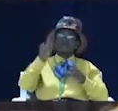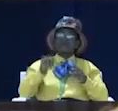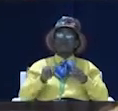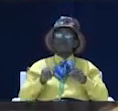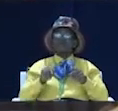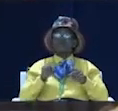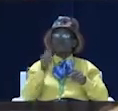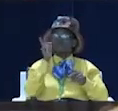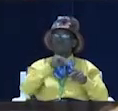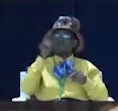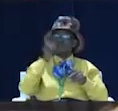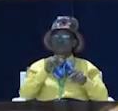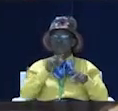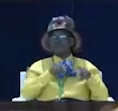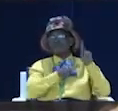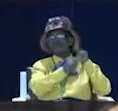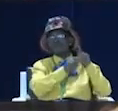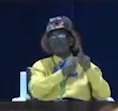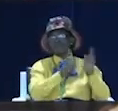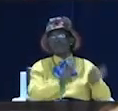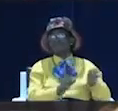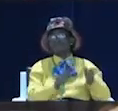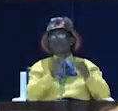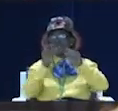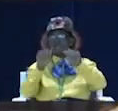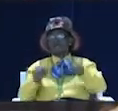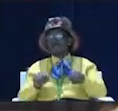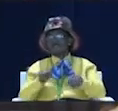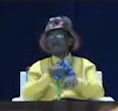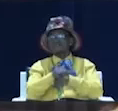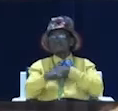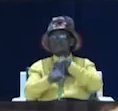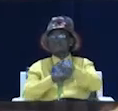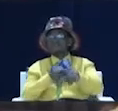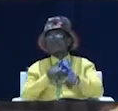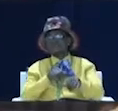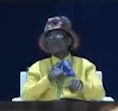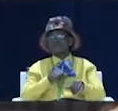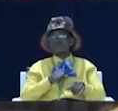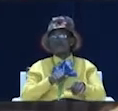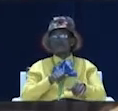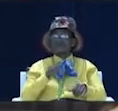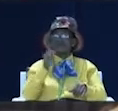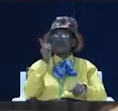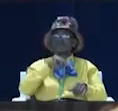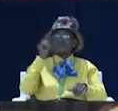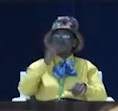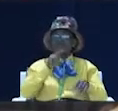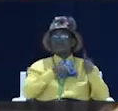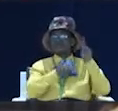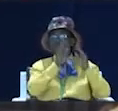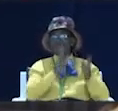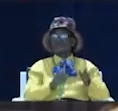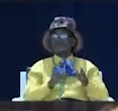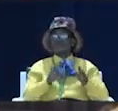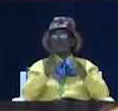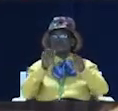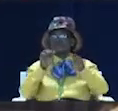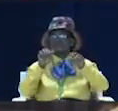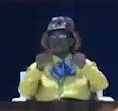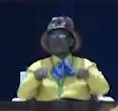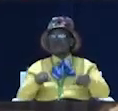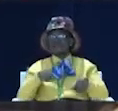A prophet will come and say, I received this one from the Lord. You say, I didn't receive